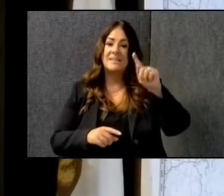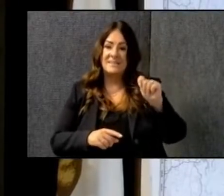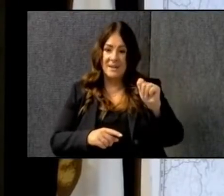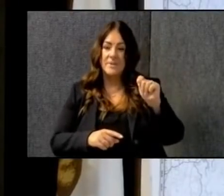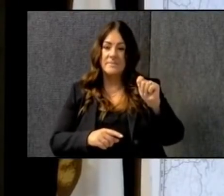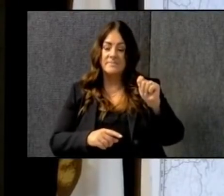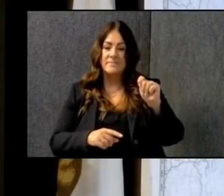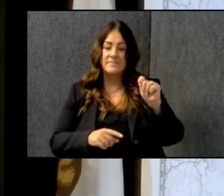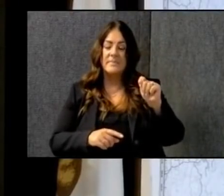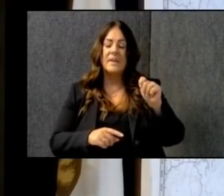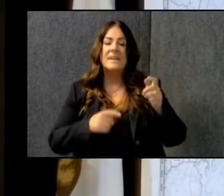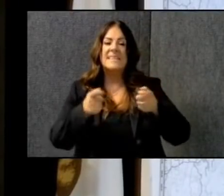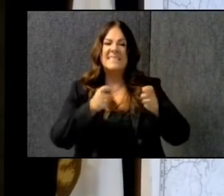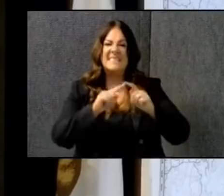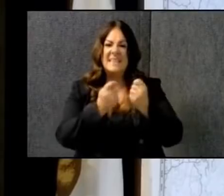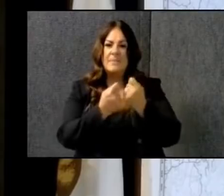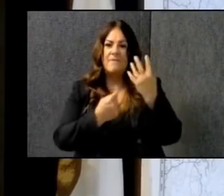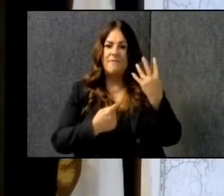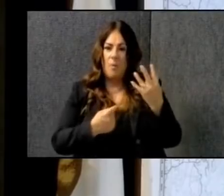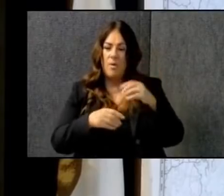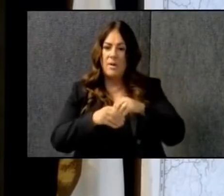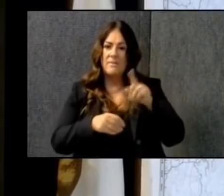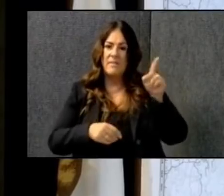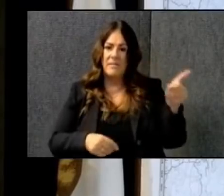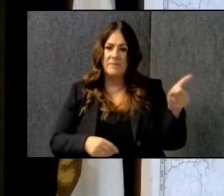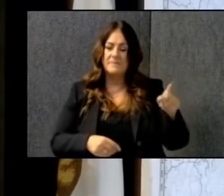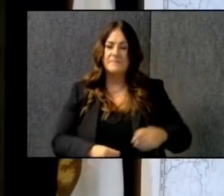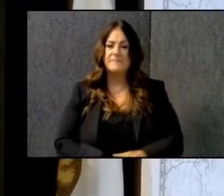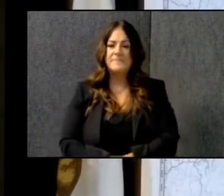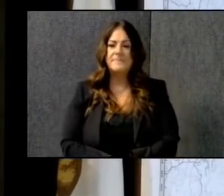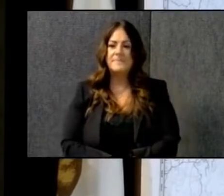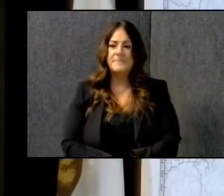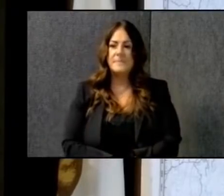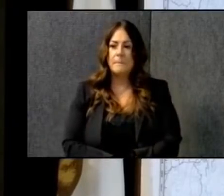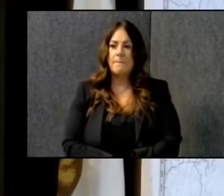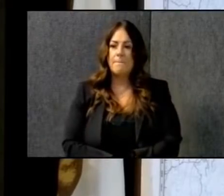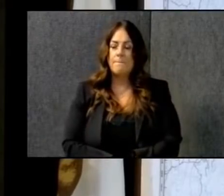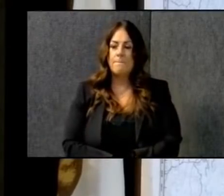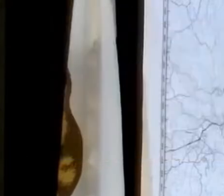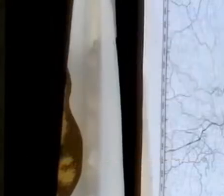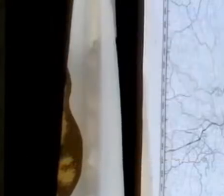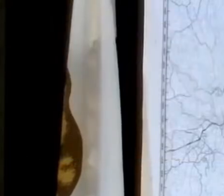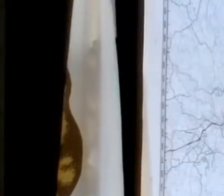California Interagency Incident Management Team 4. Sean, take it away.